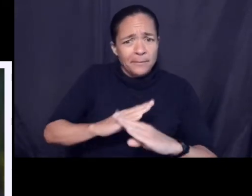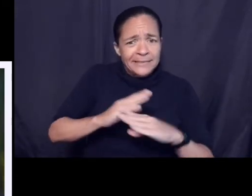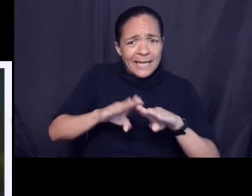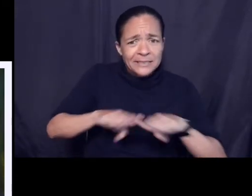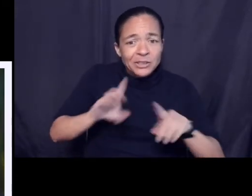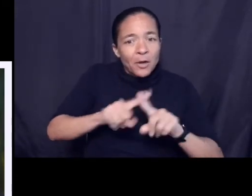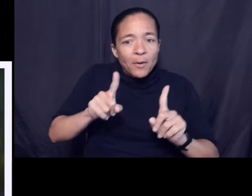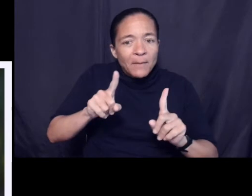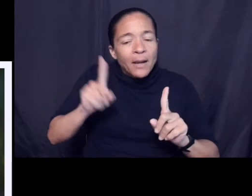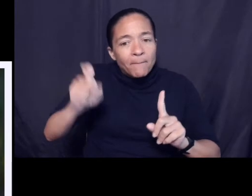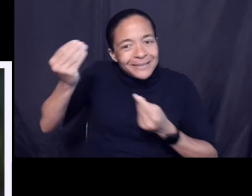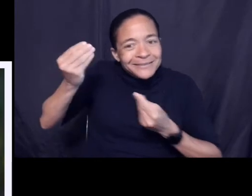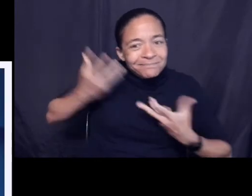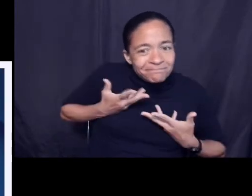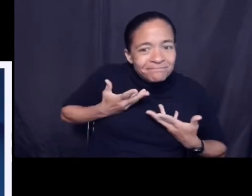know about it.